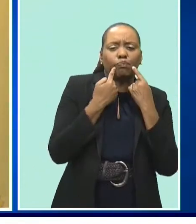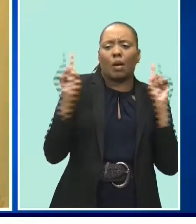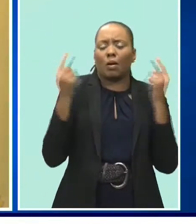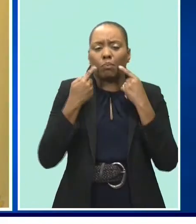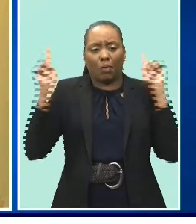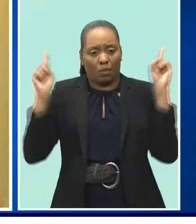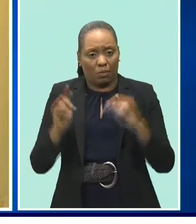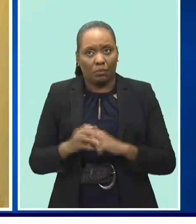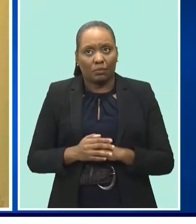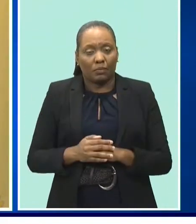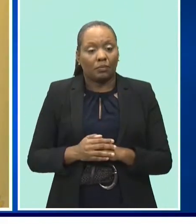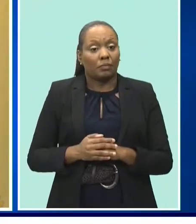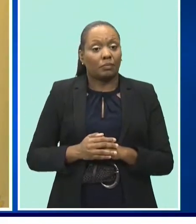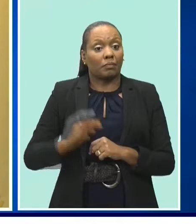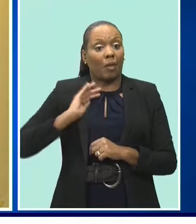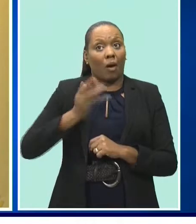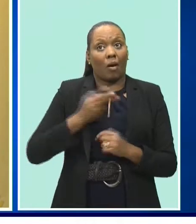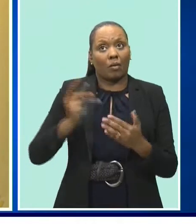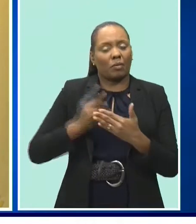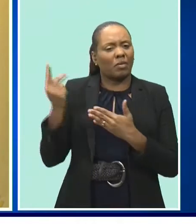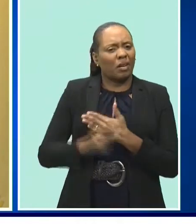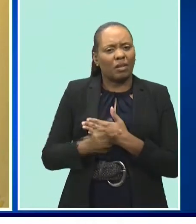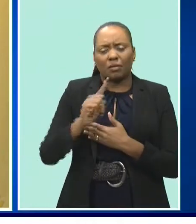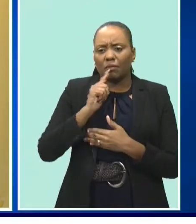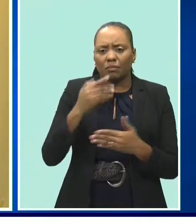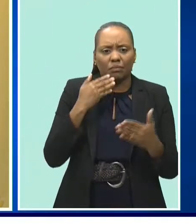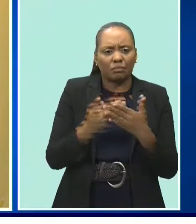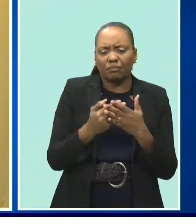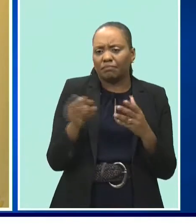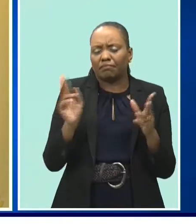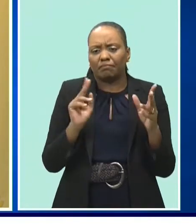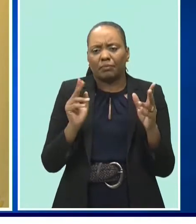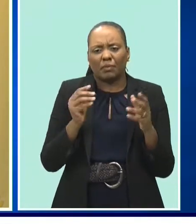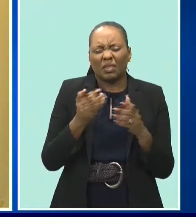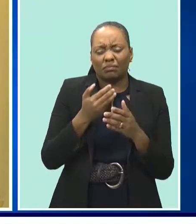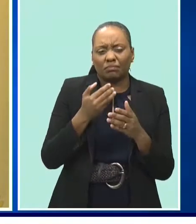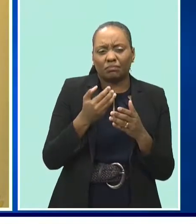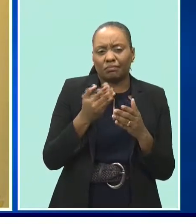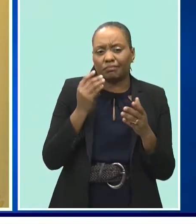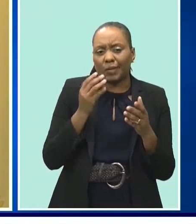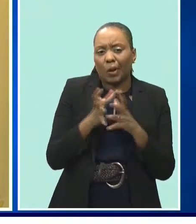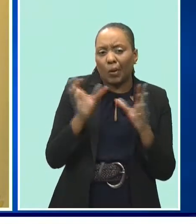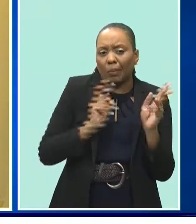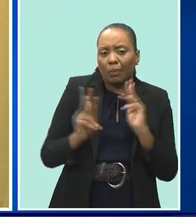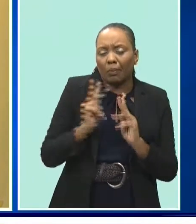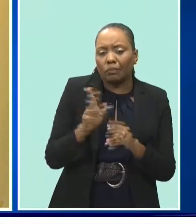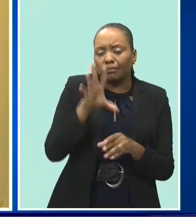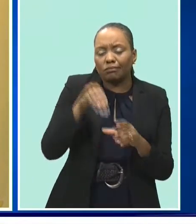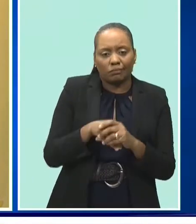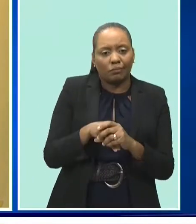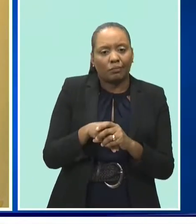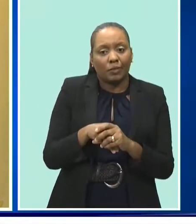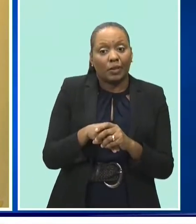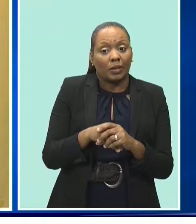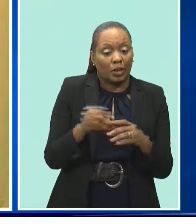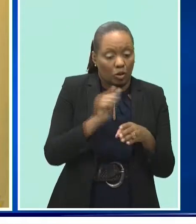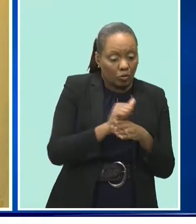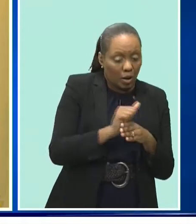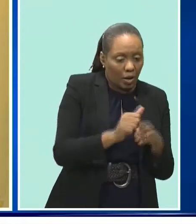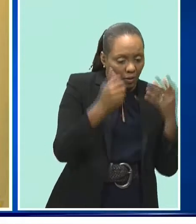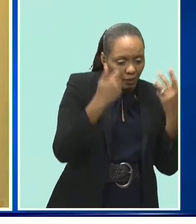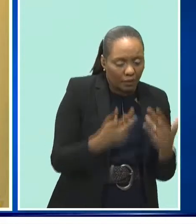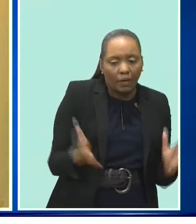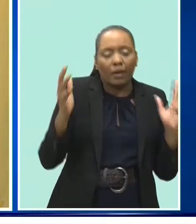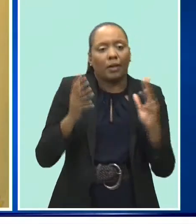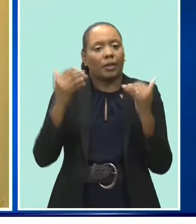rate. This program, quite a few of the participants have got jobs, employment